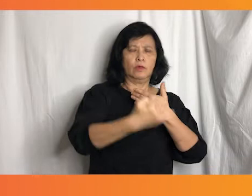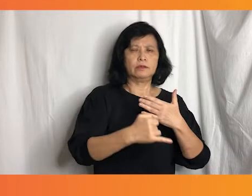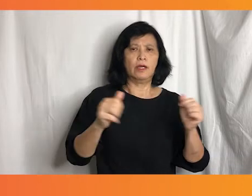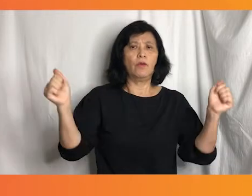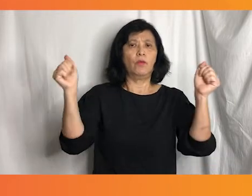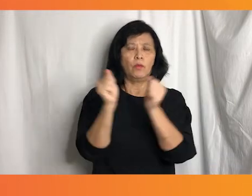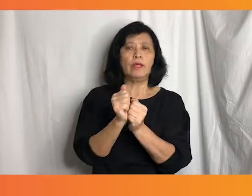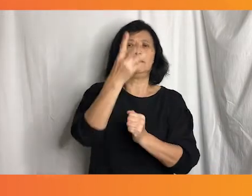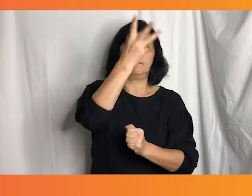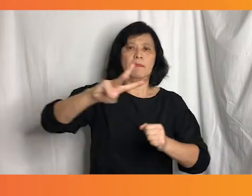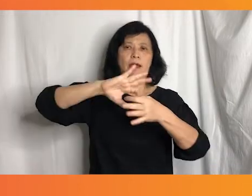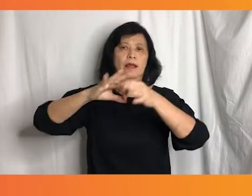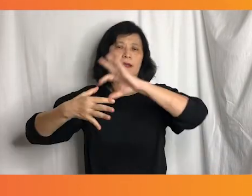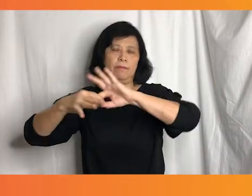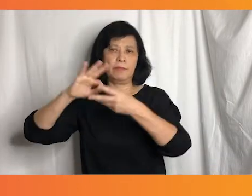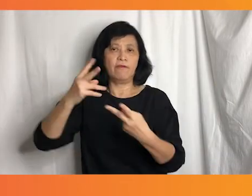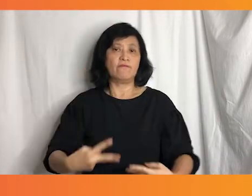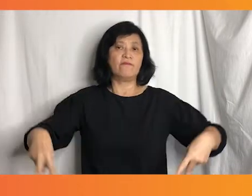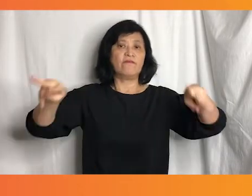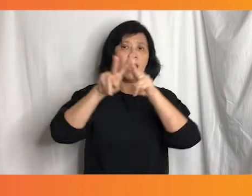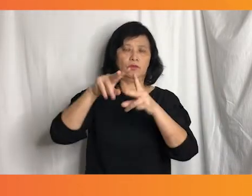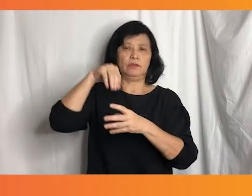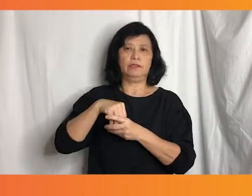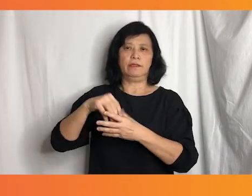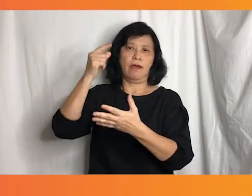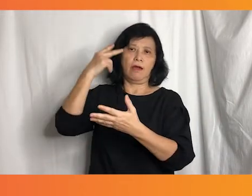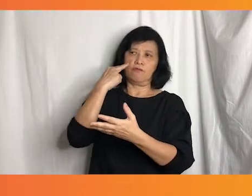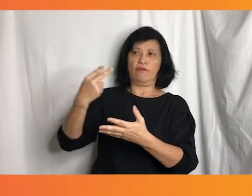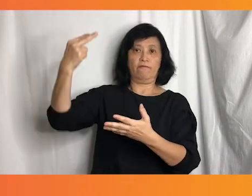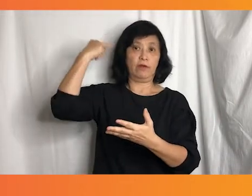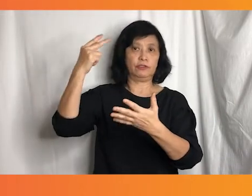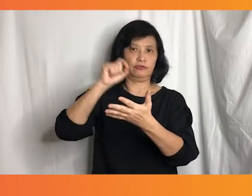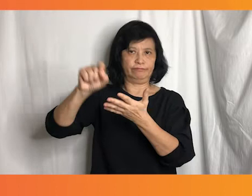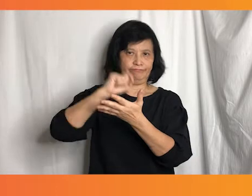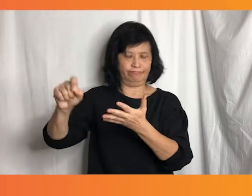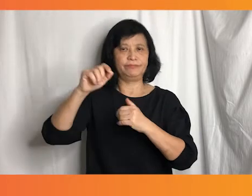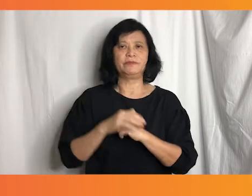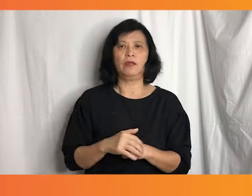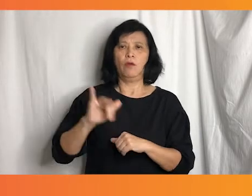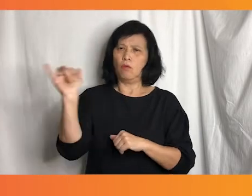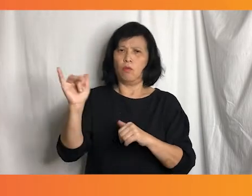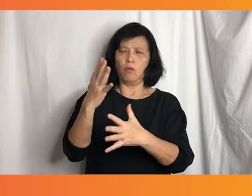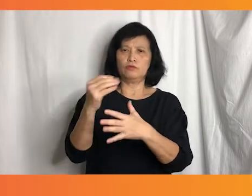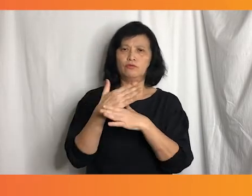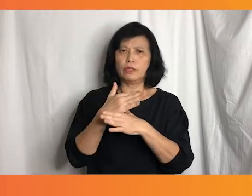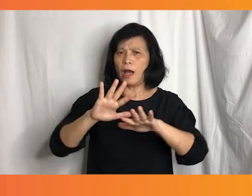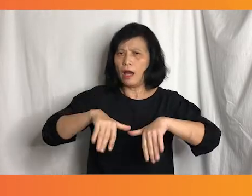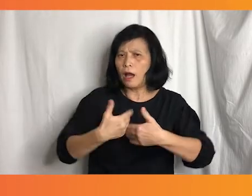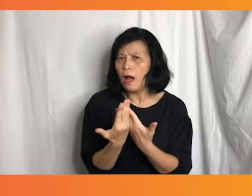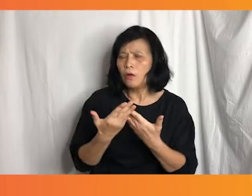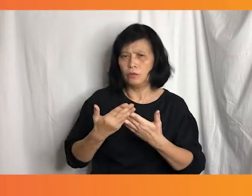project with the Paralympics values in their reflections. So next one I'm going to share with you is that how